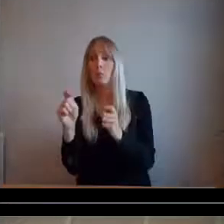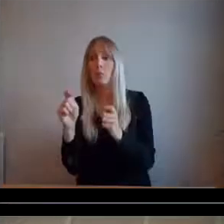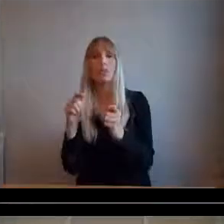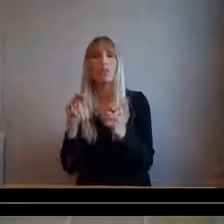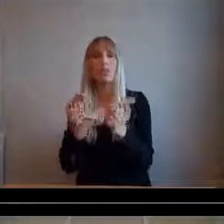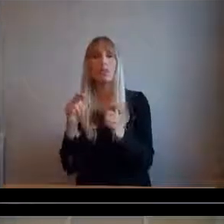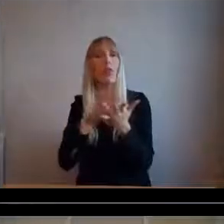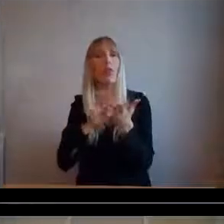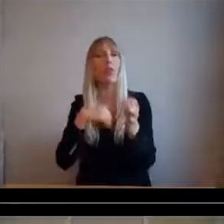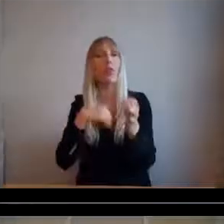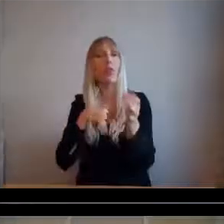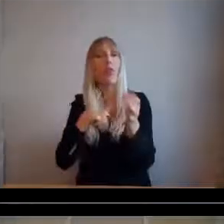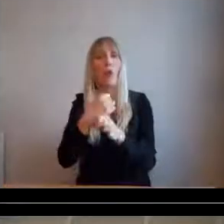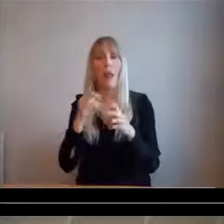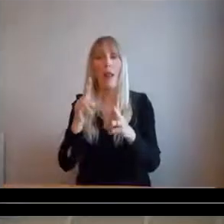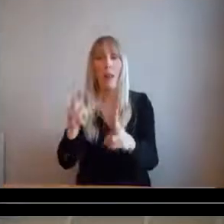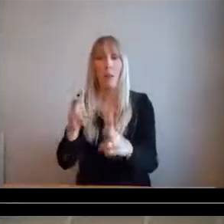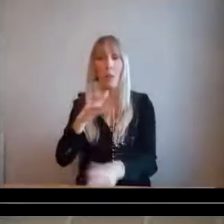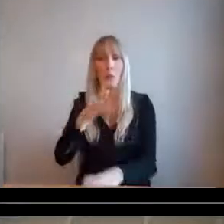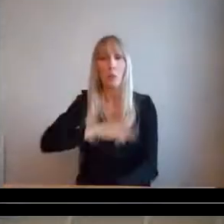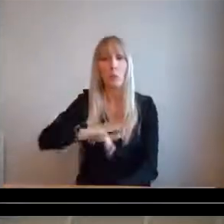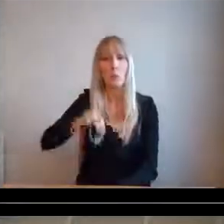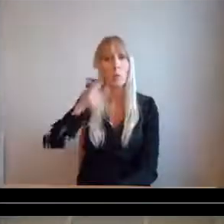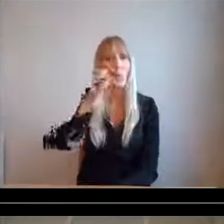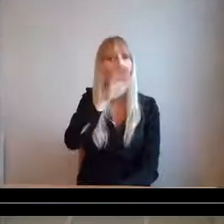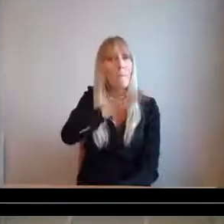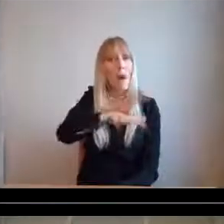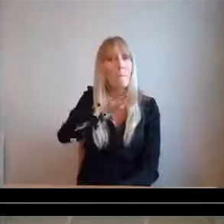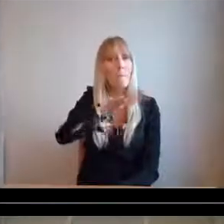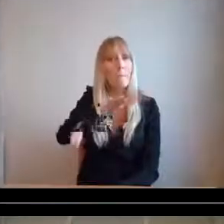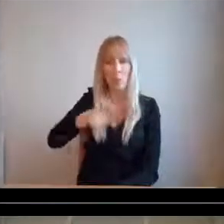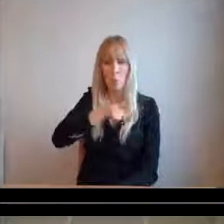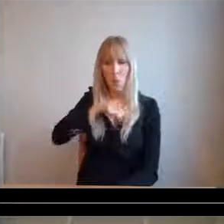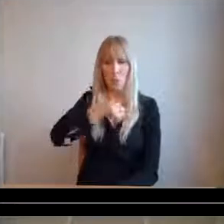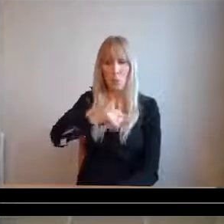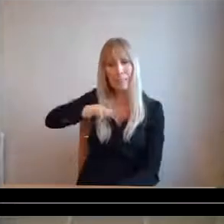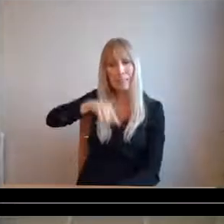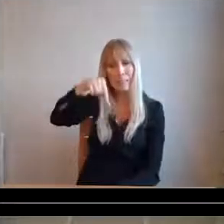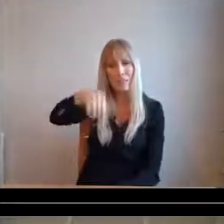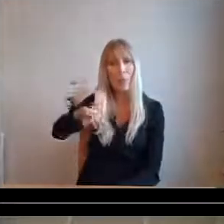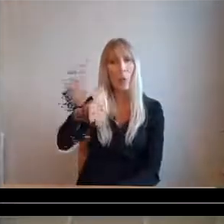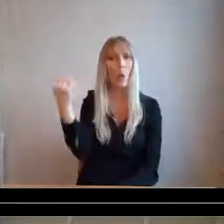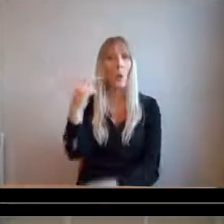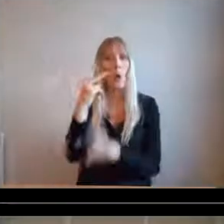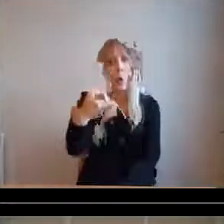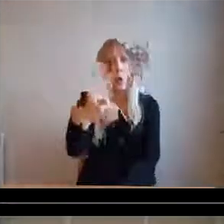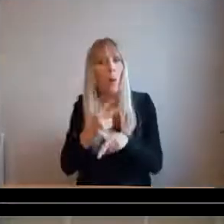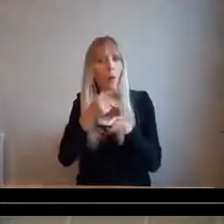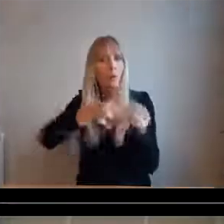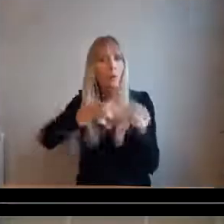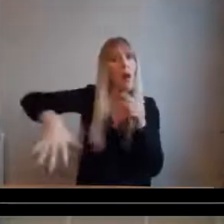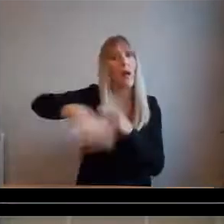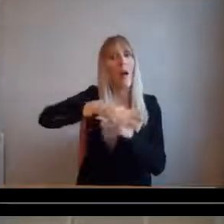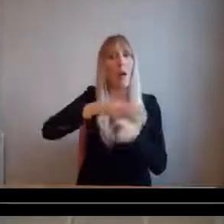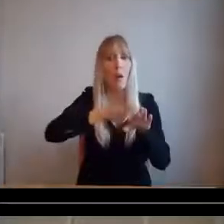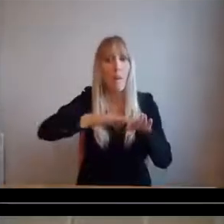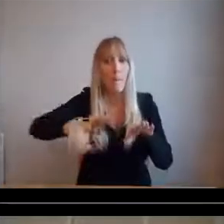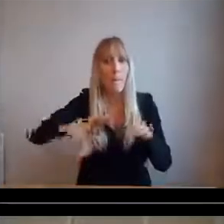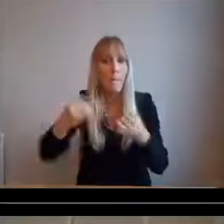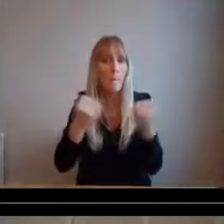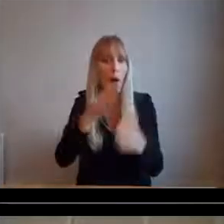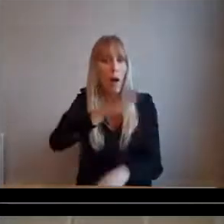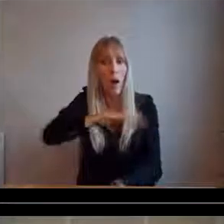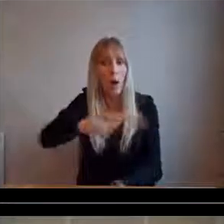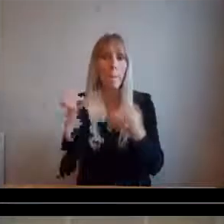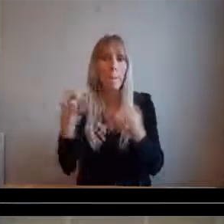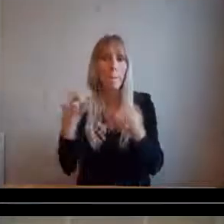the parking area on Thong Lane, asking why is it needed, who's going to look after it, and